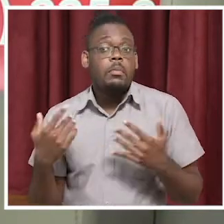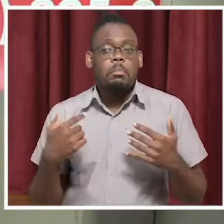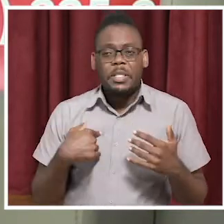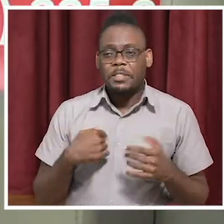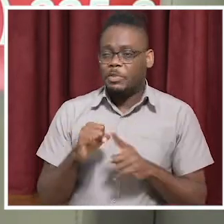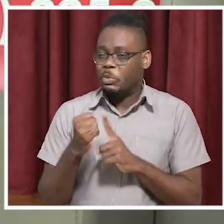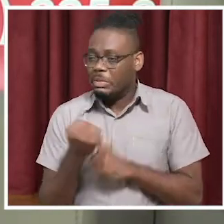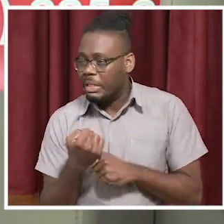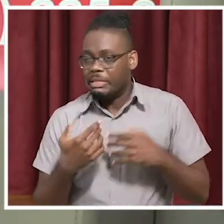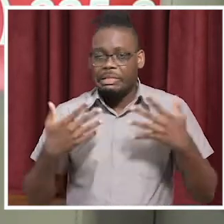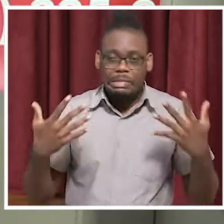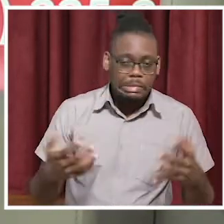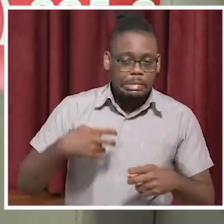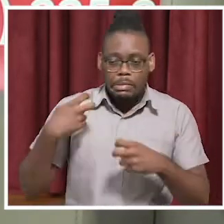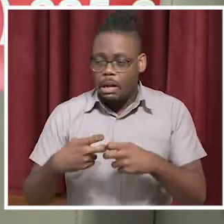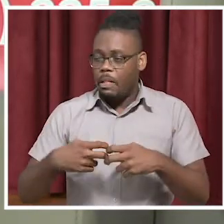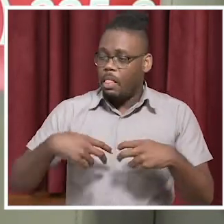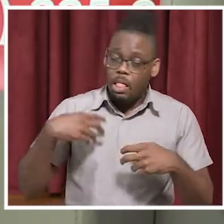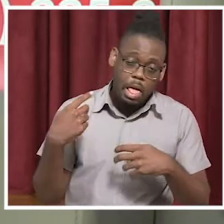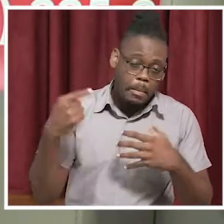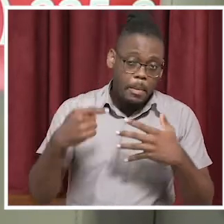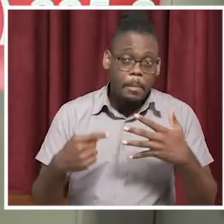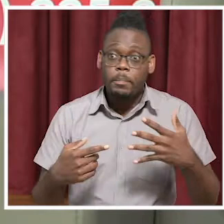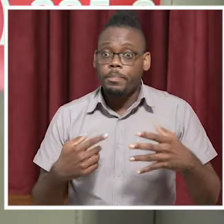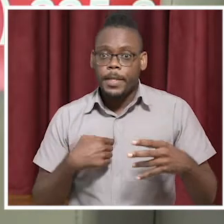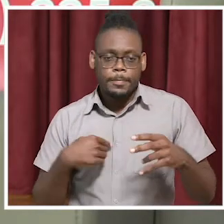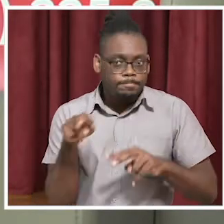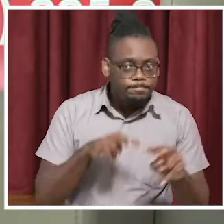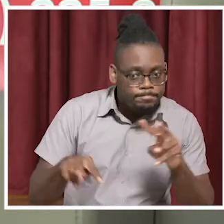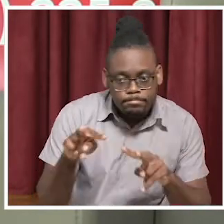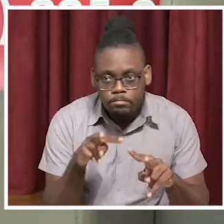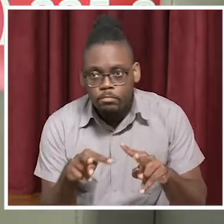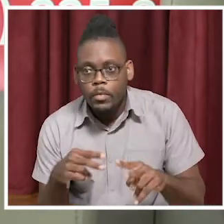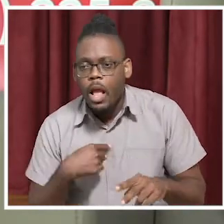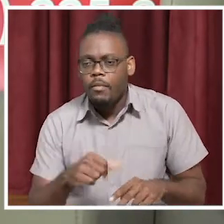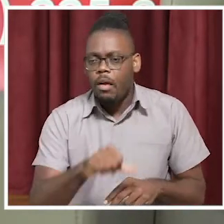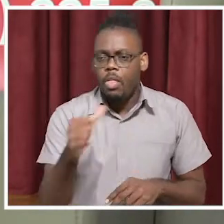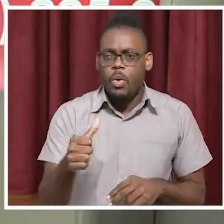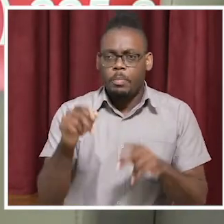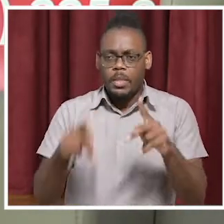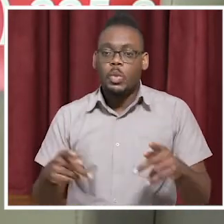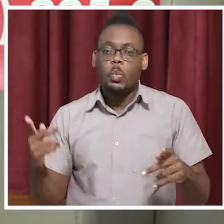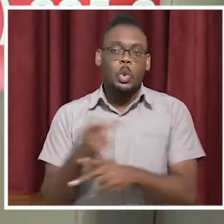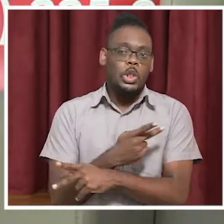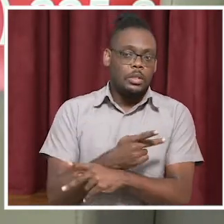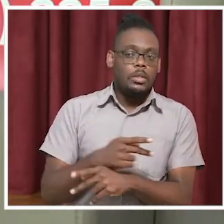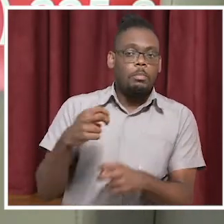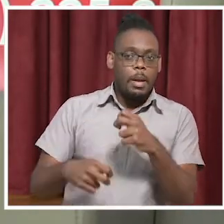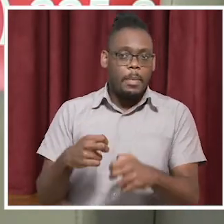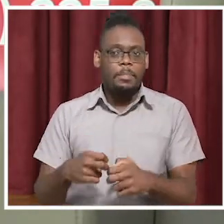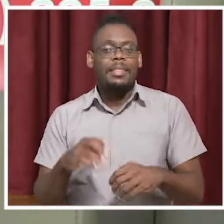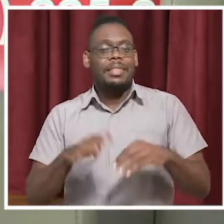there's always someone who is much worse off than you are. So that requires applicants to now be